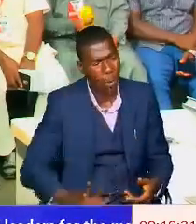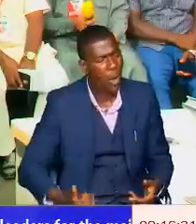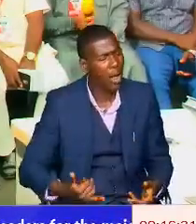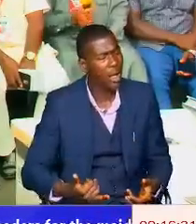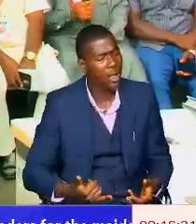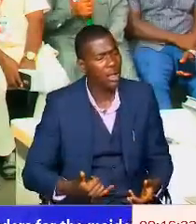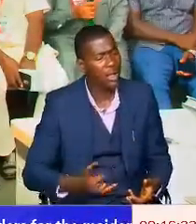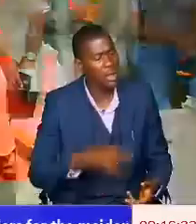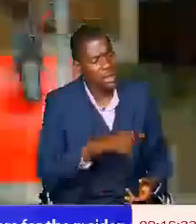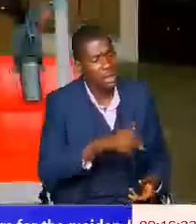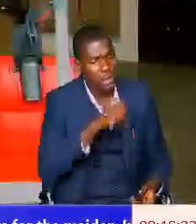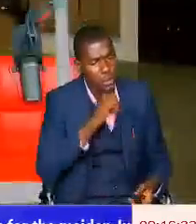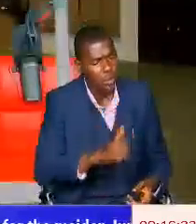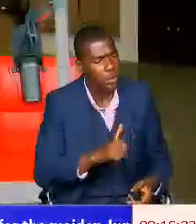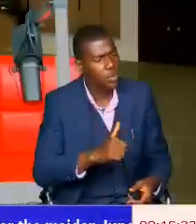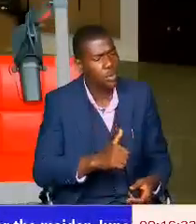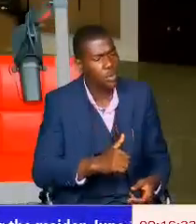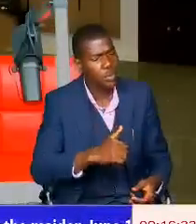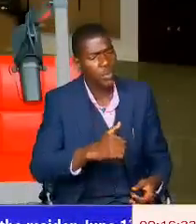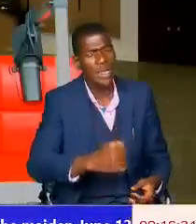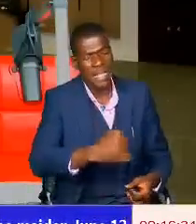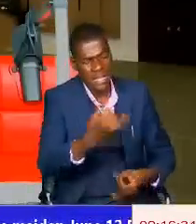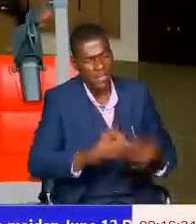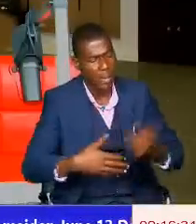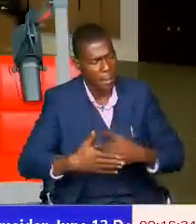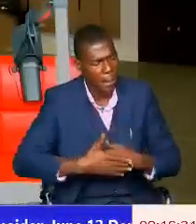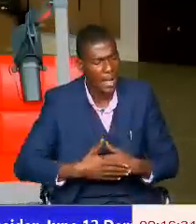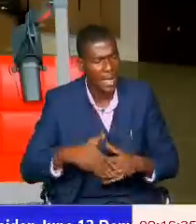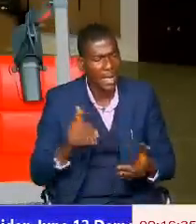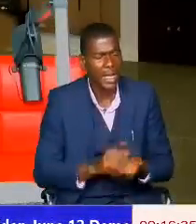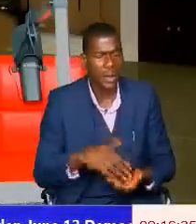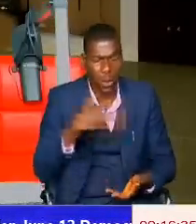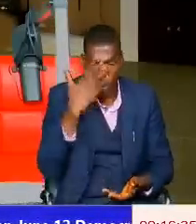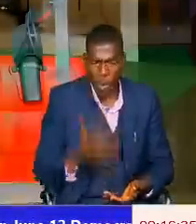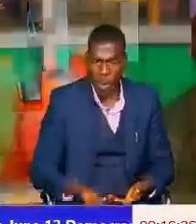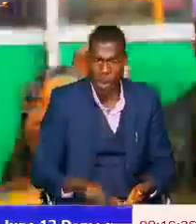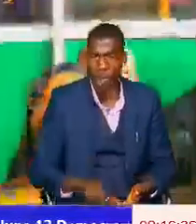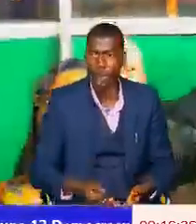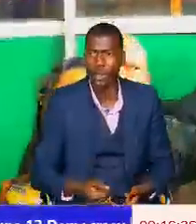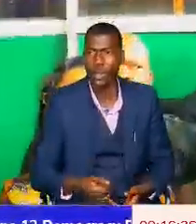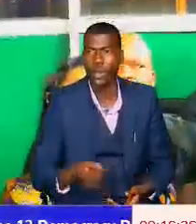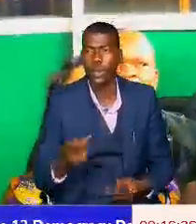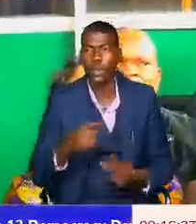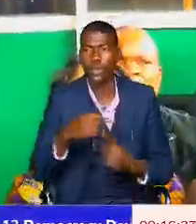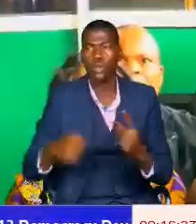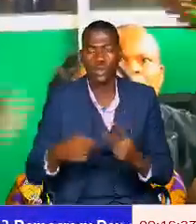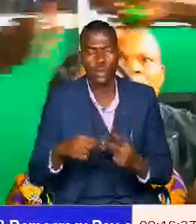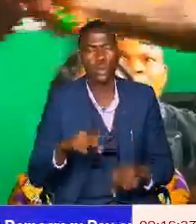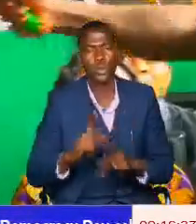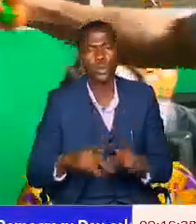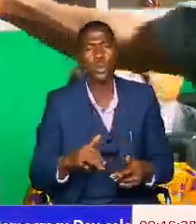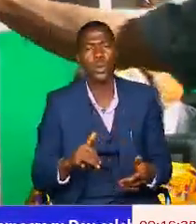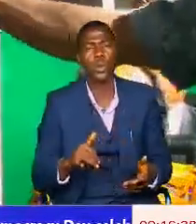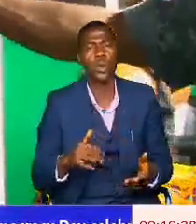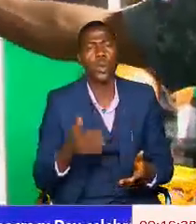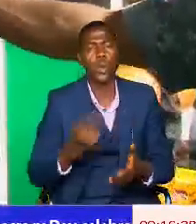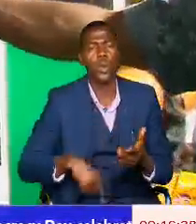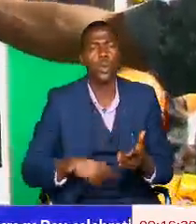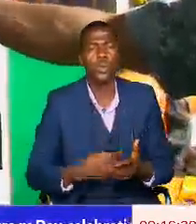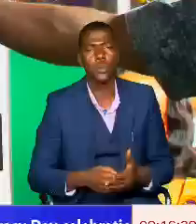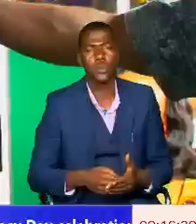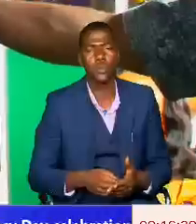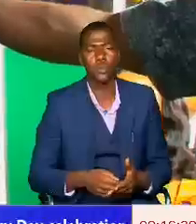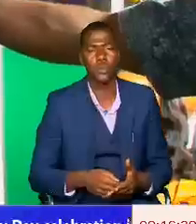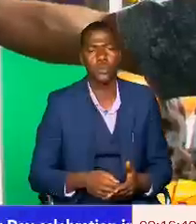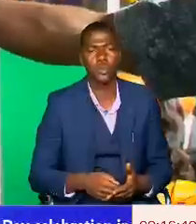Is it because waiting be their names, the other ones? Nicholas Zakaria. The one where they